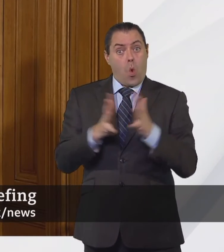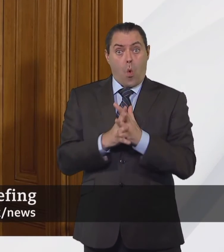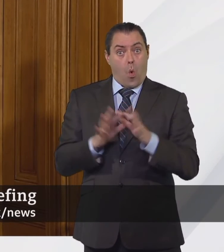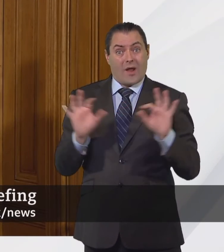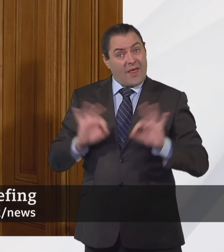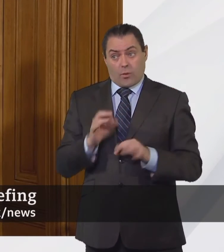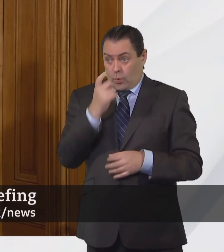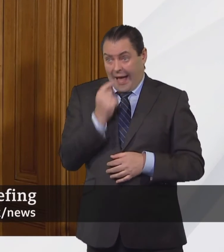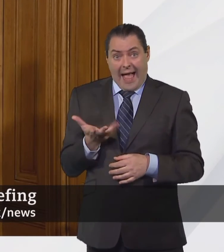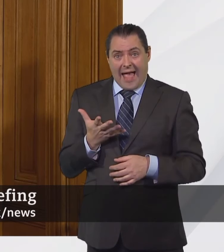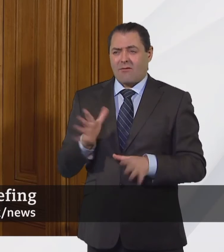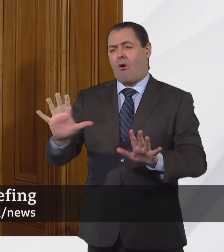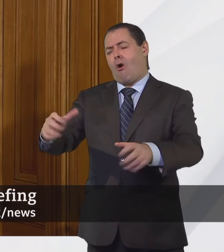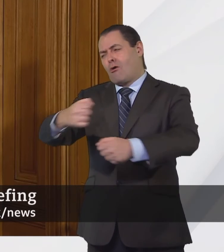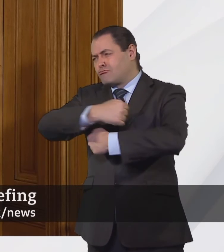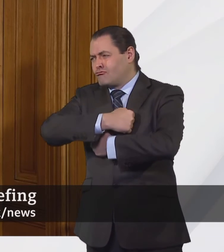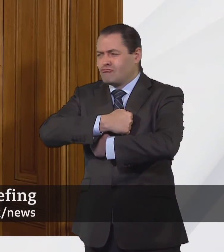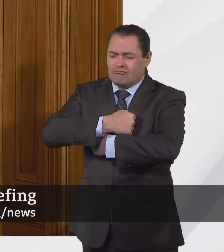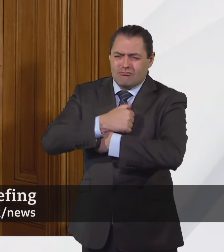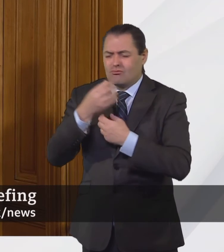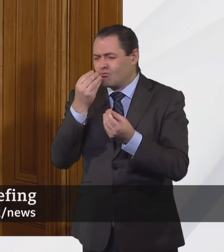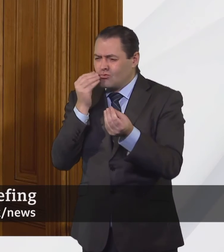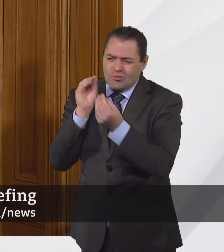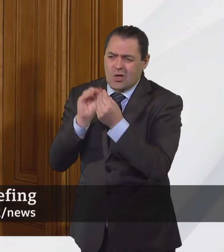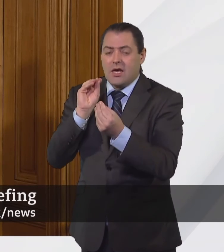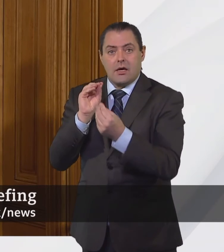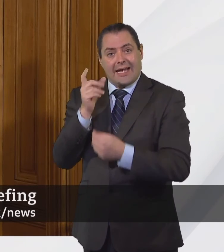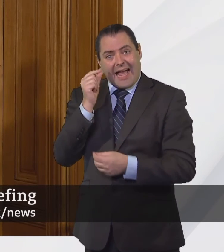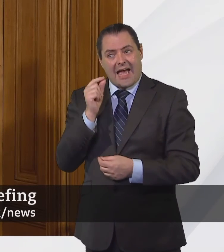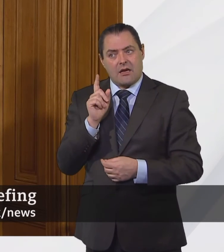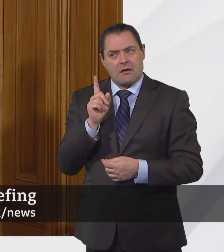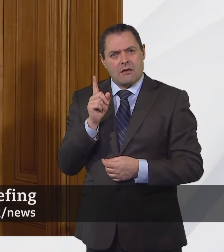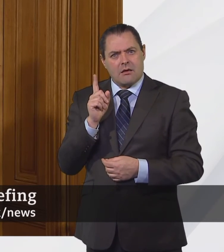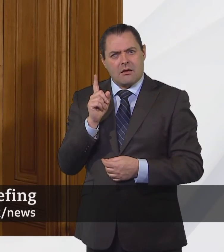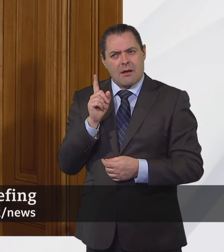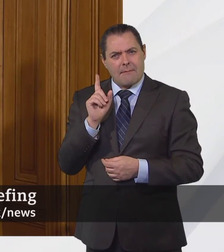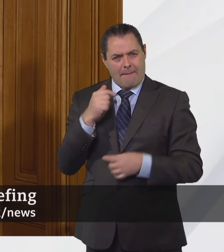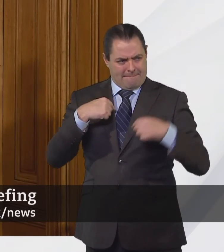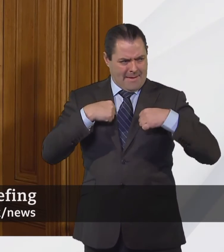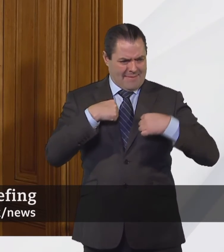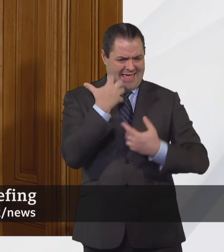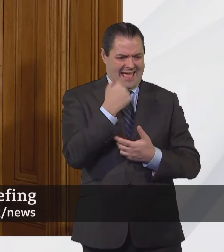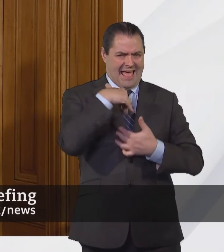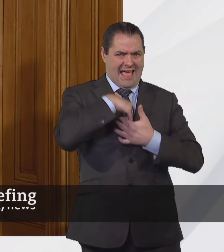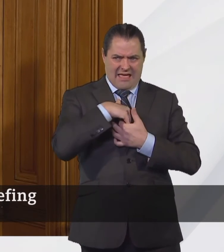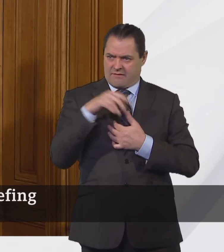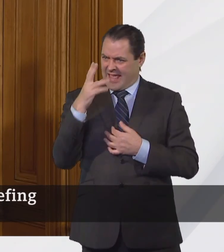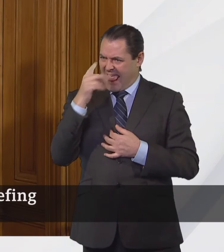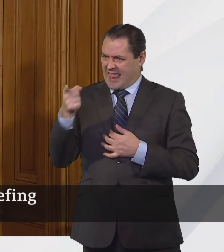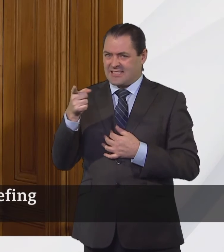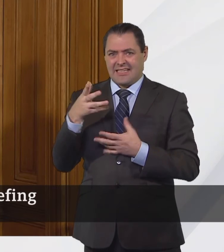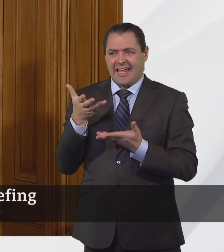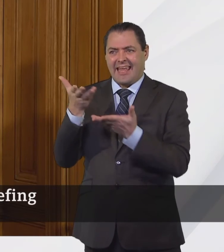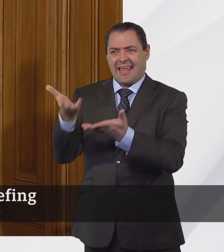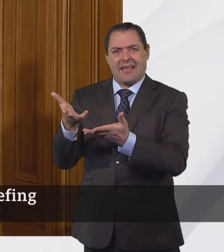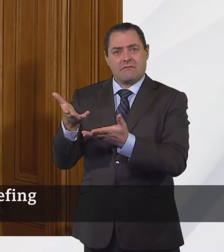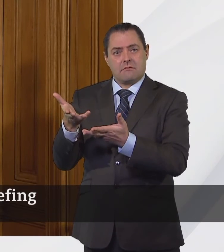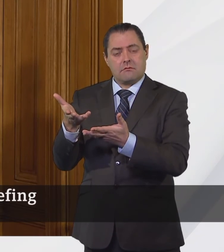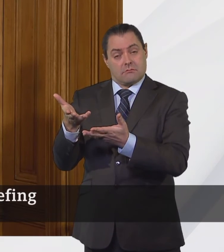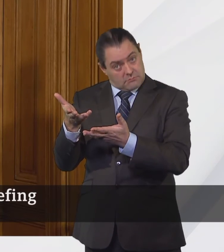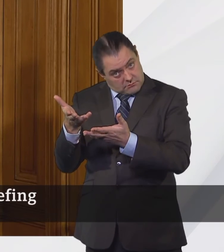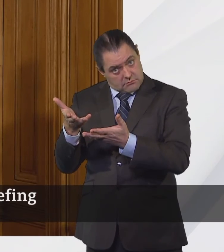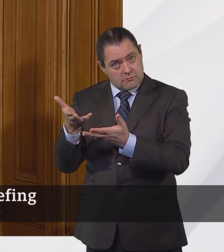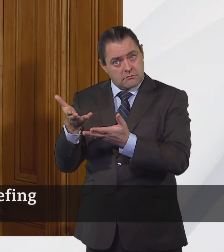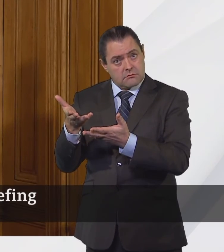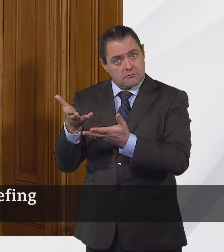it within the rules that are there, but it does not make sense because you could be carrying the virus, and if you've got an elderly relative, that would not be the thing